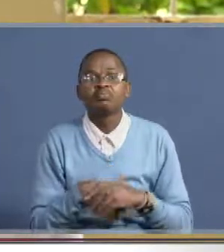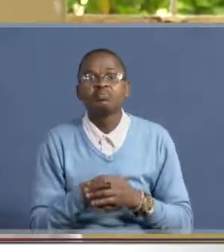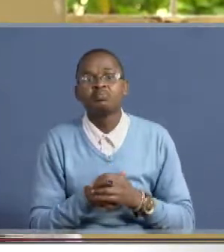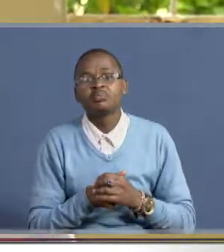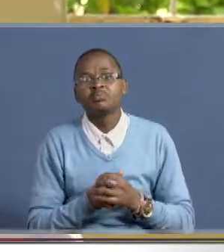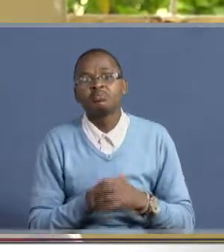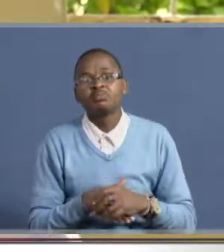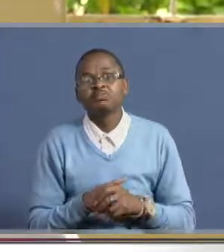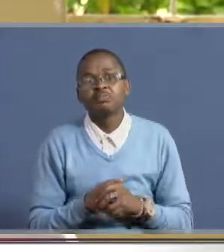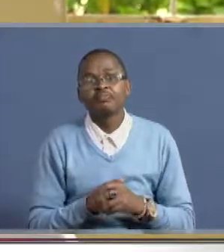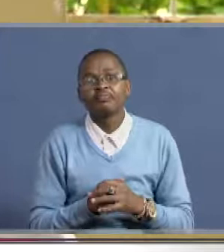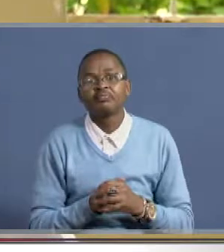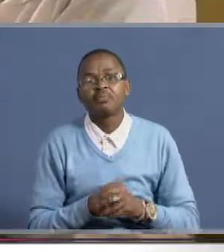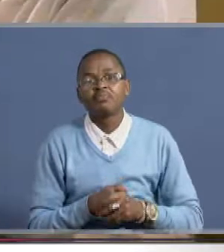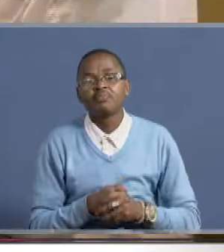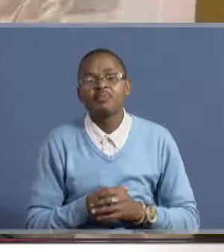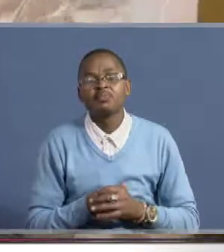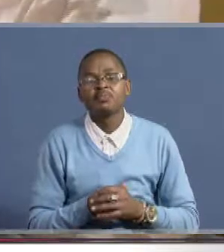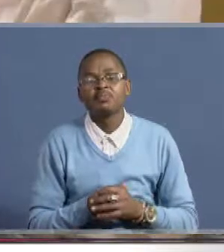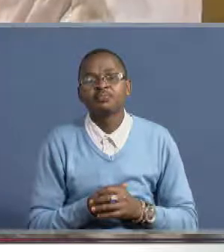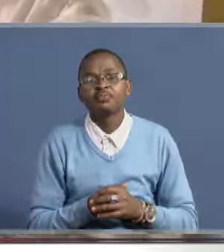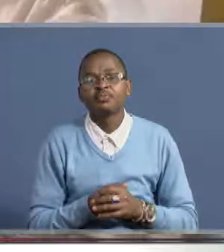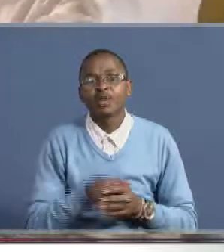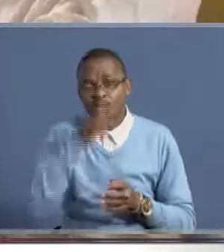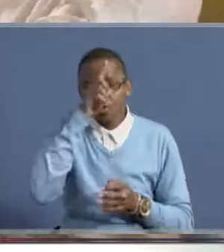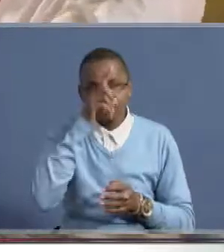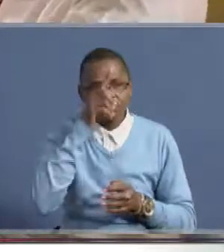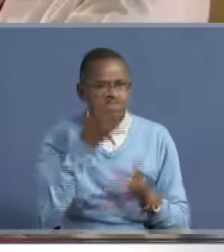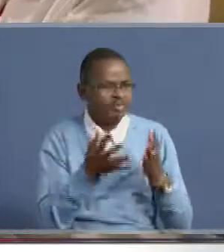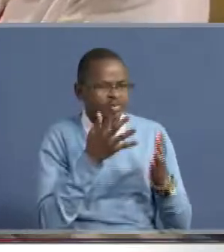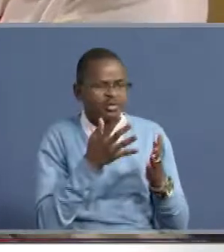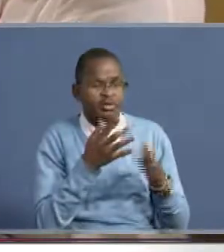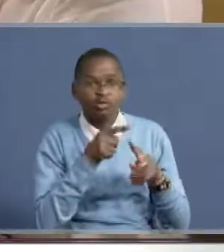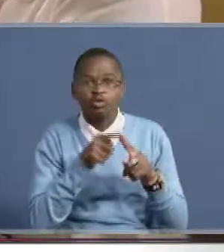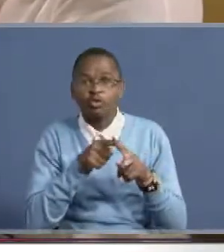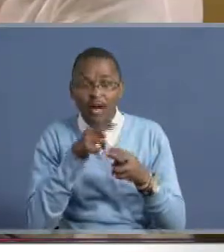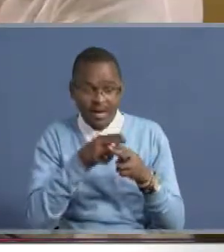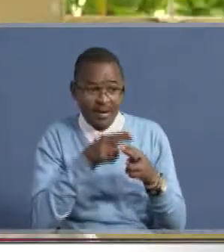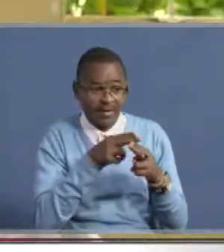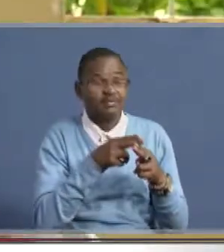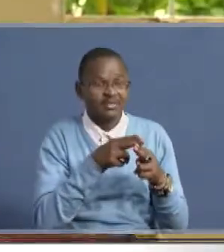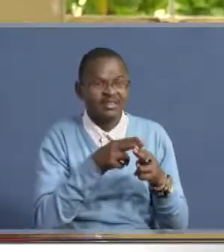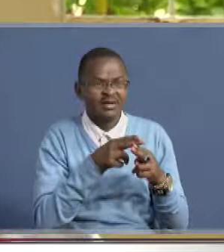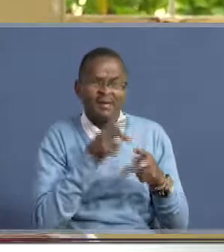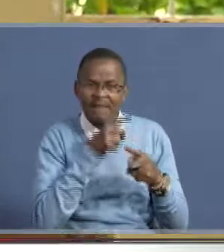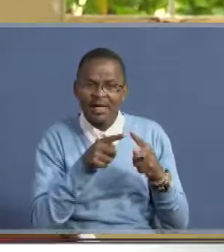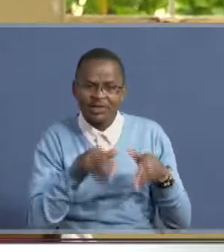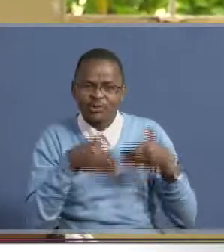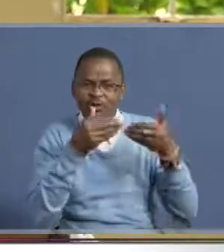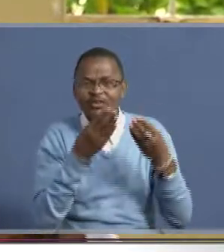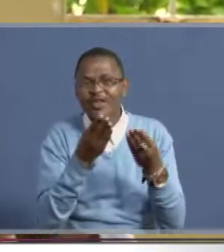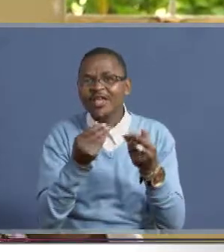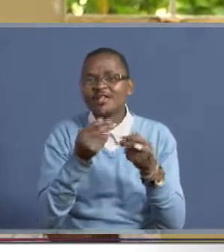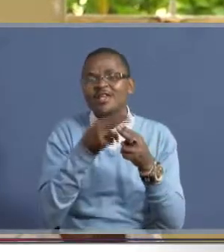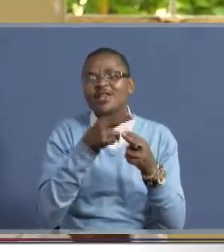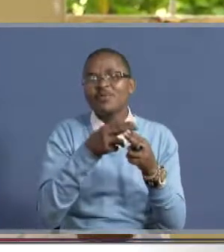saben que es médico de familia. The locals in Kombewa were finding it hard to spell out her name. She was christened a more familiar, easy